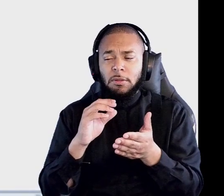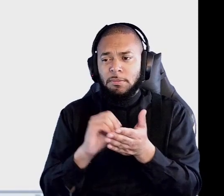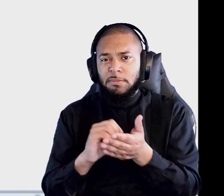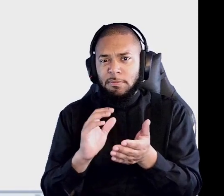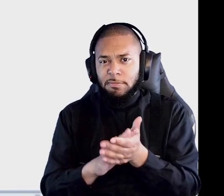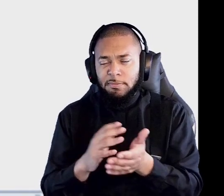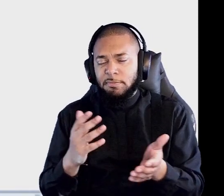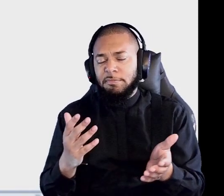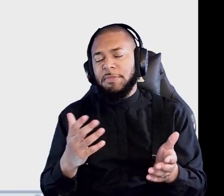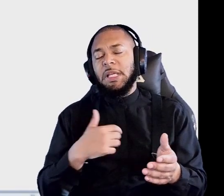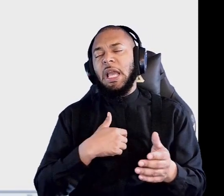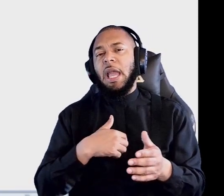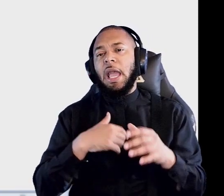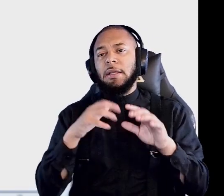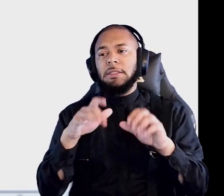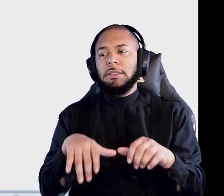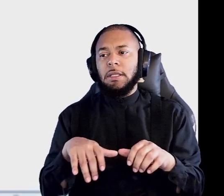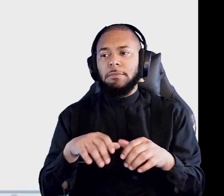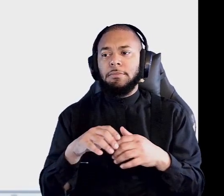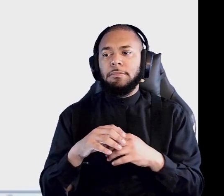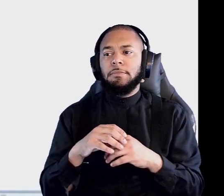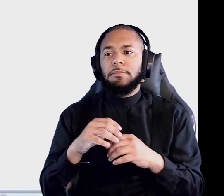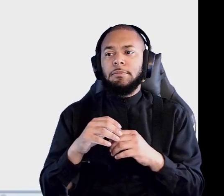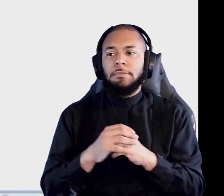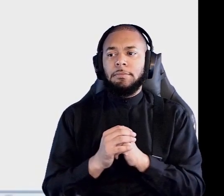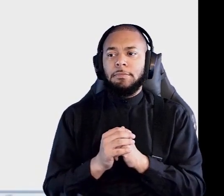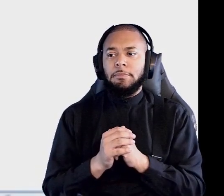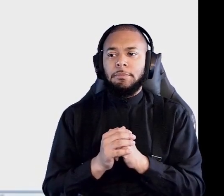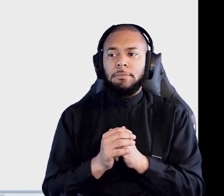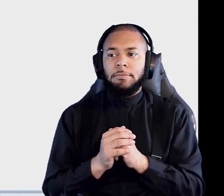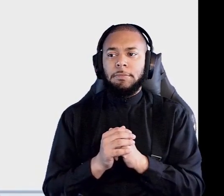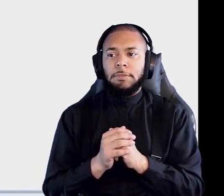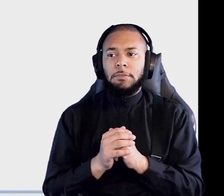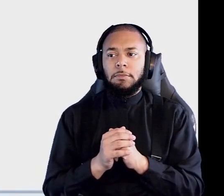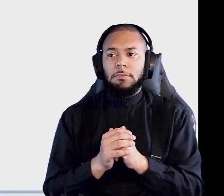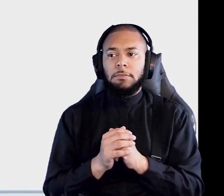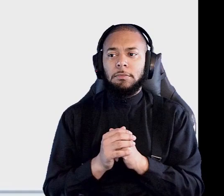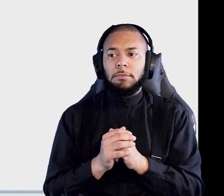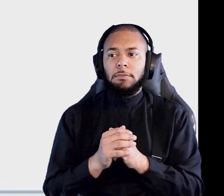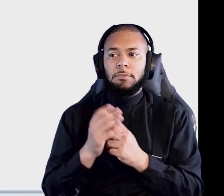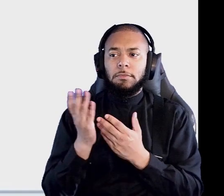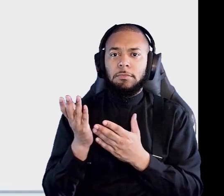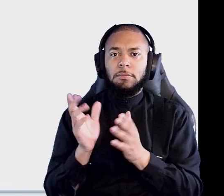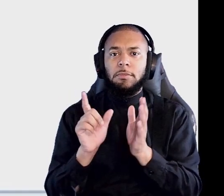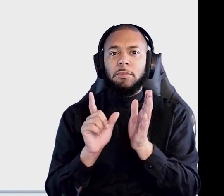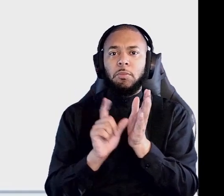top, I'm just going to say prints simple messages.